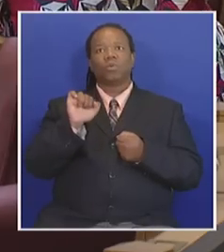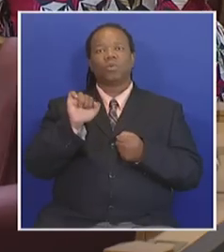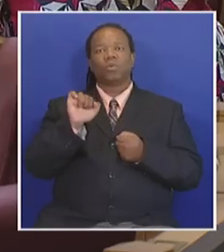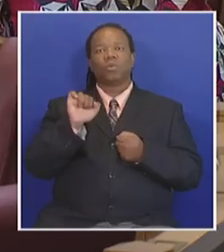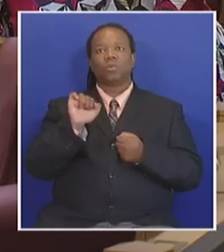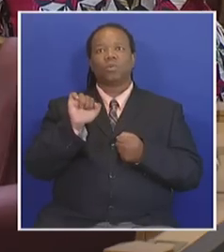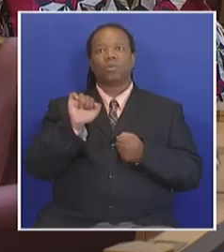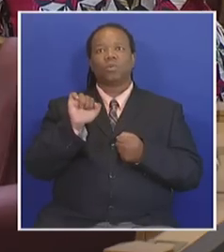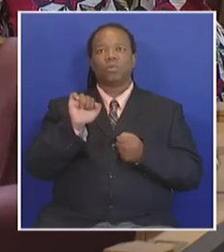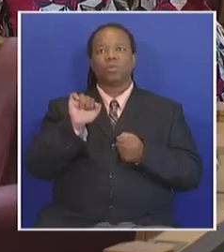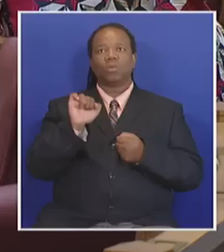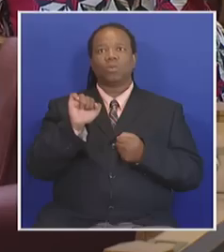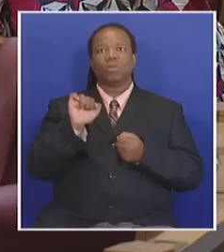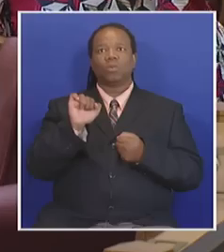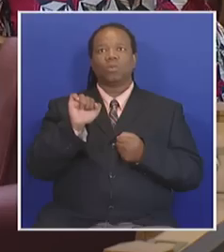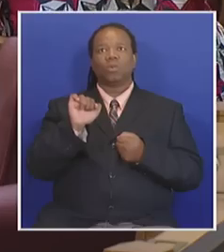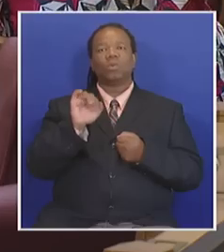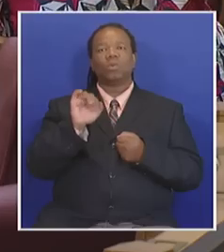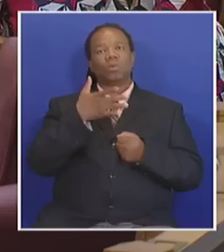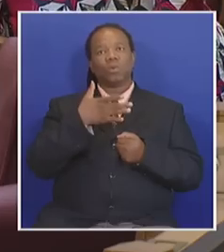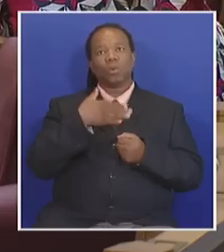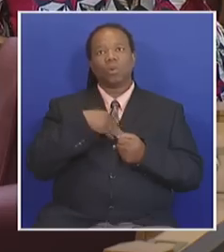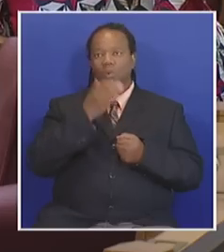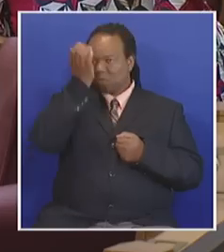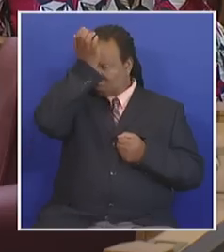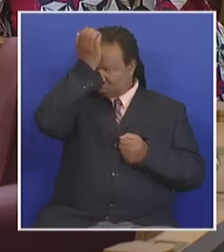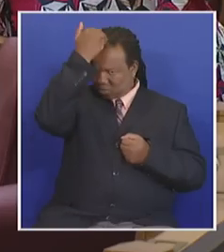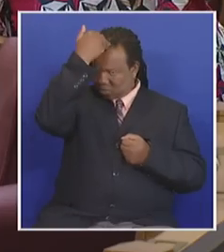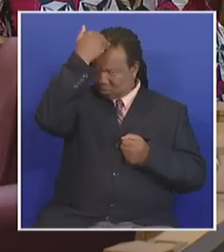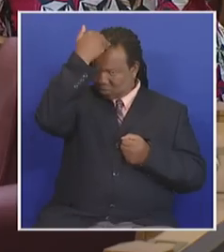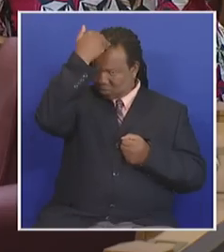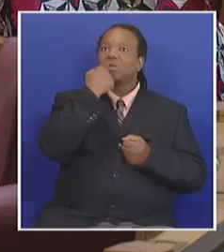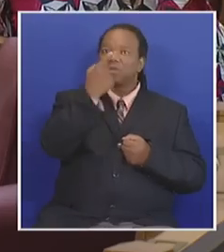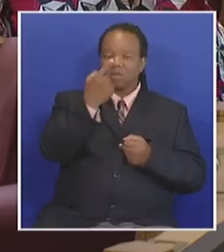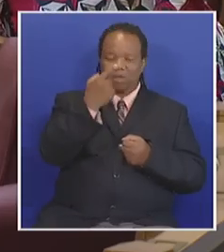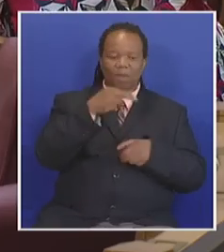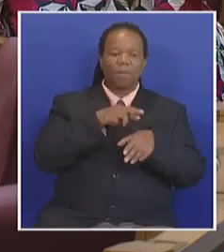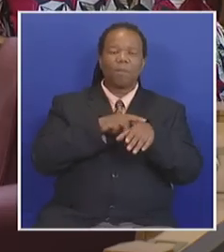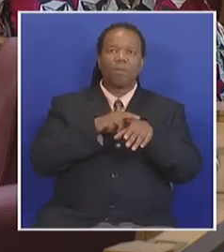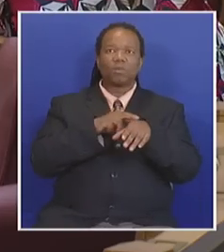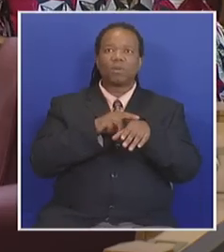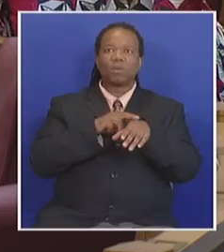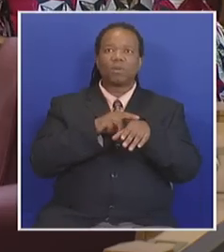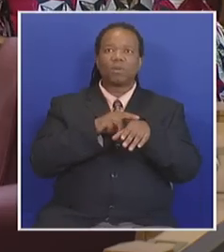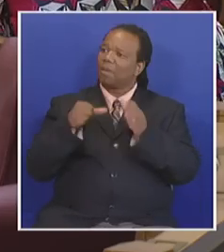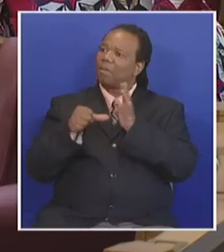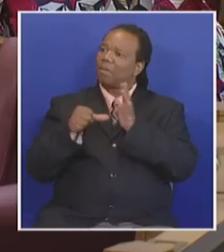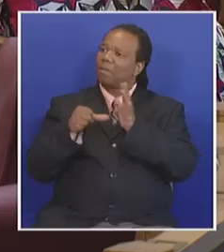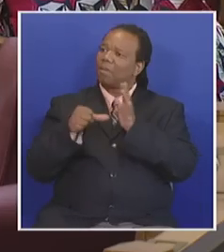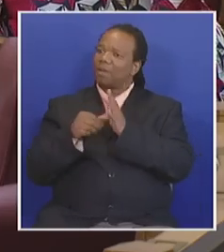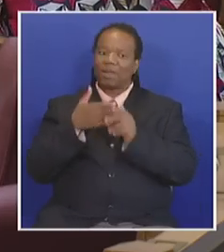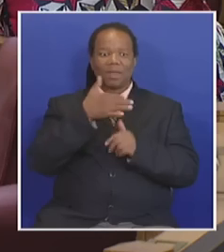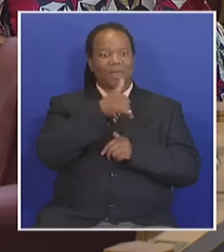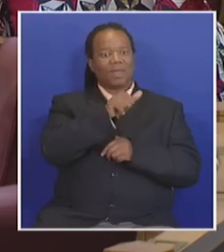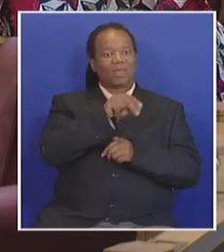Honorable Gedlehleki Sazuma, was even mentioning that there should be unity. I thought the ANC is under